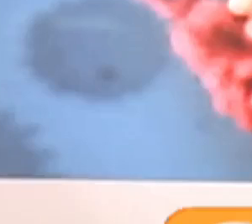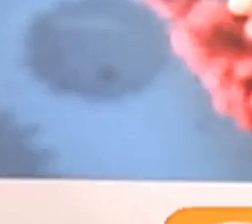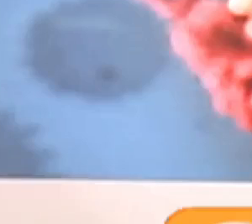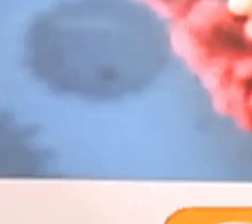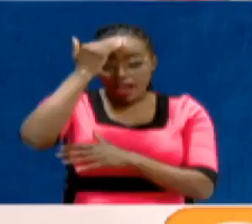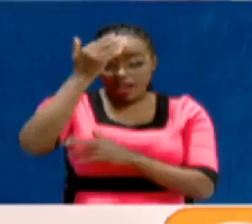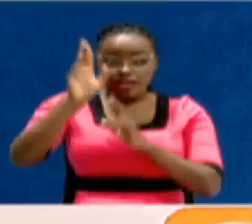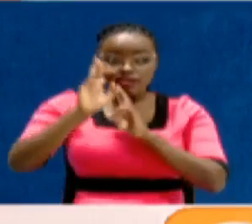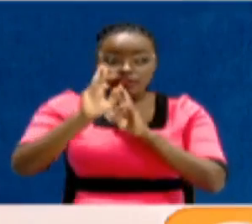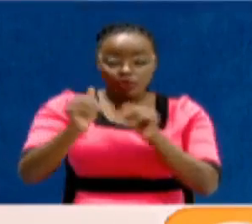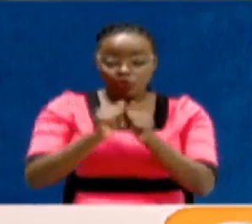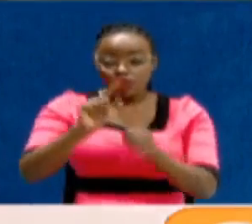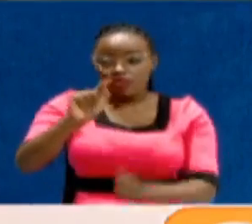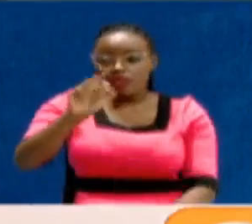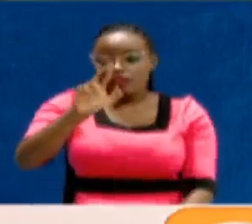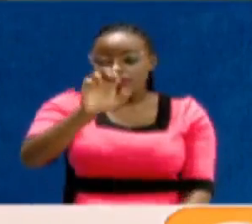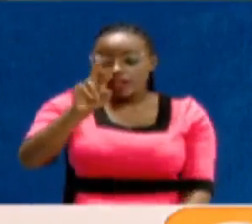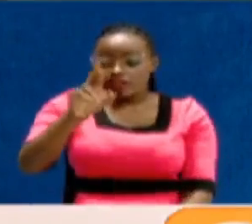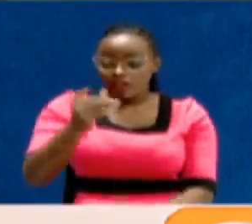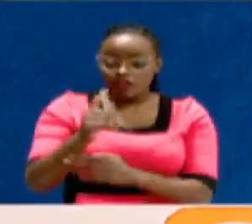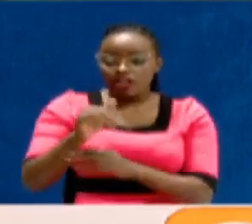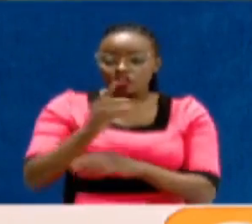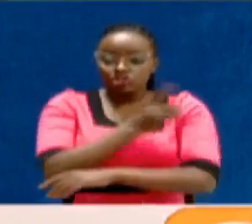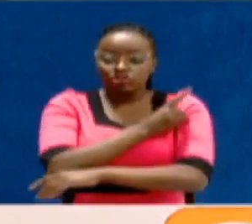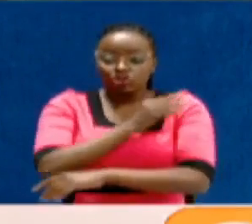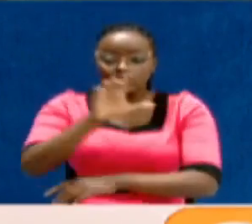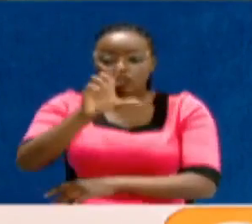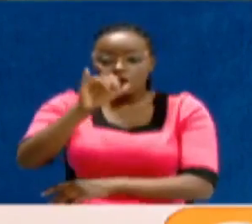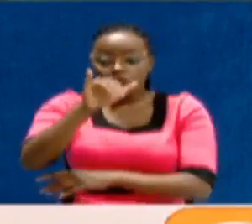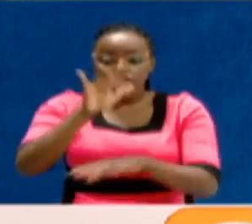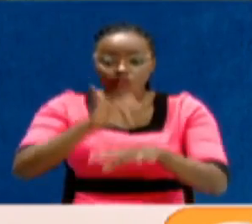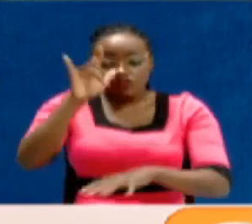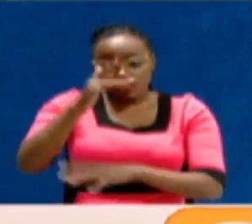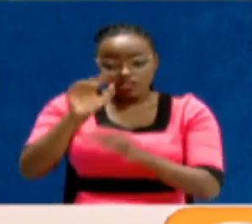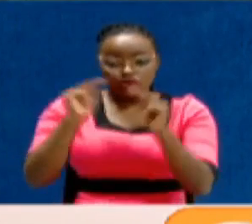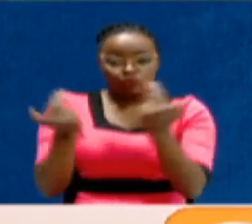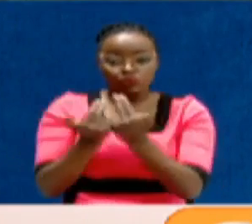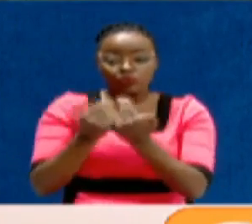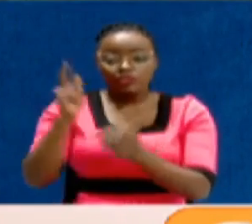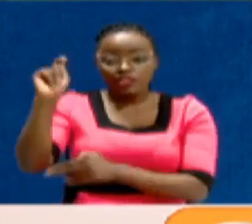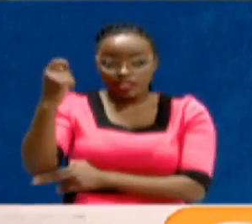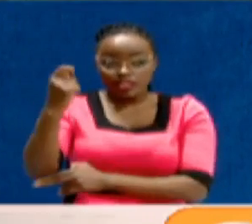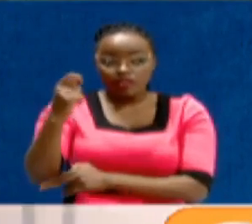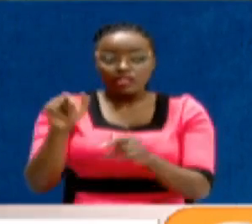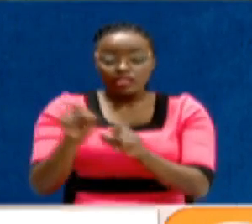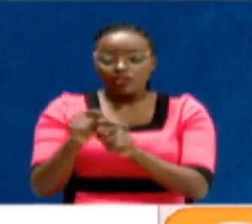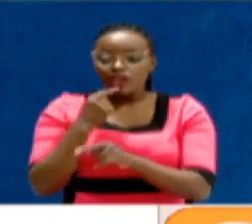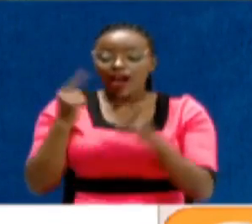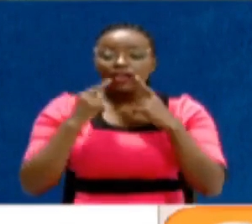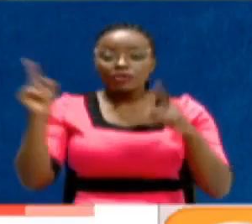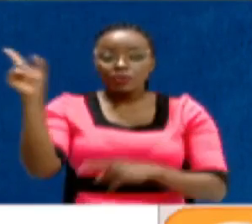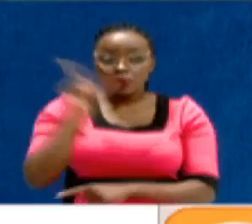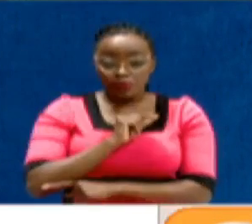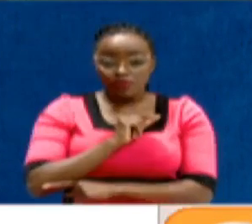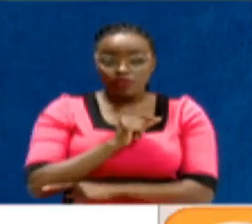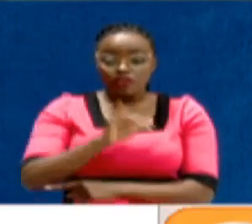Monday report with Trevor Ombija, Dr. Lois Ombaja, who's the head of the infectious diseases unit in the country, alarmingly announced